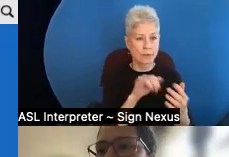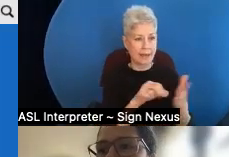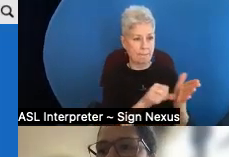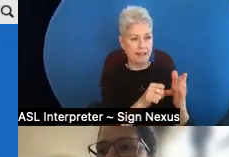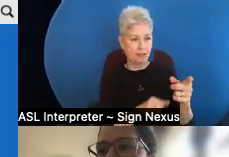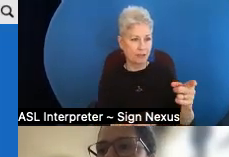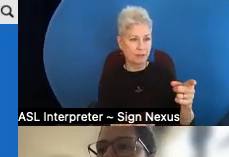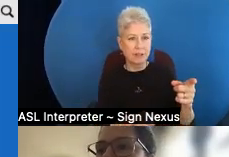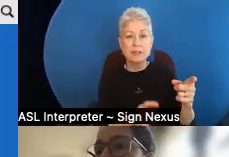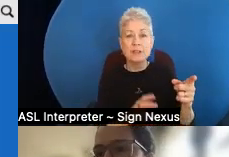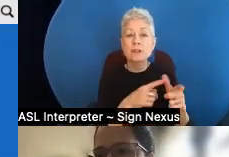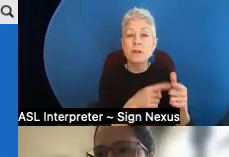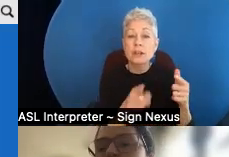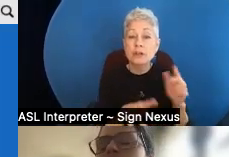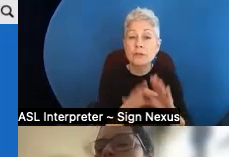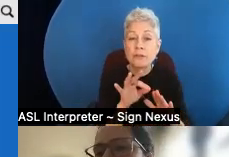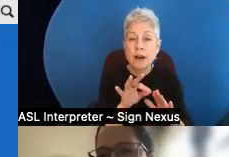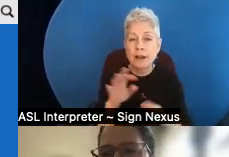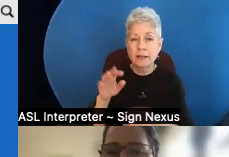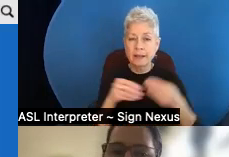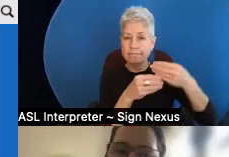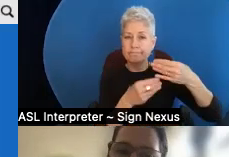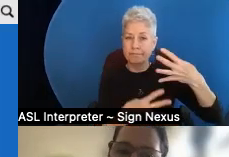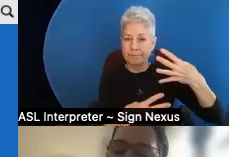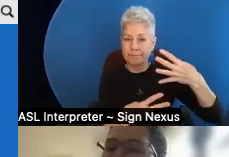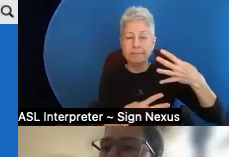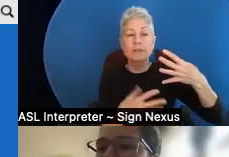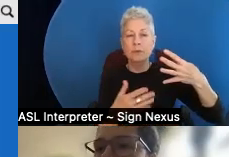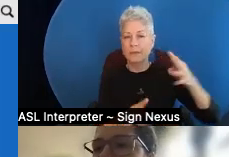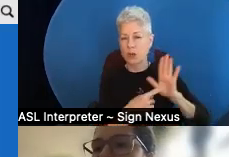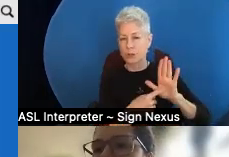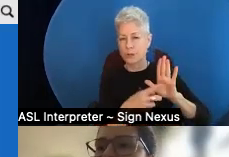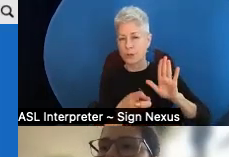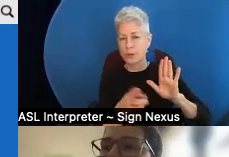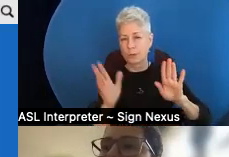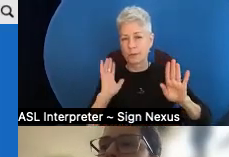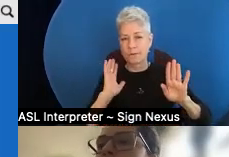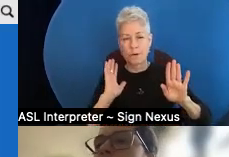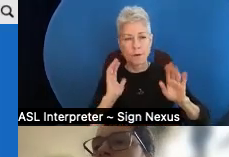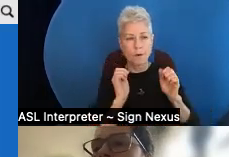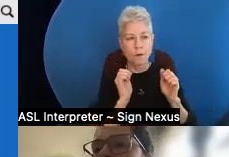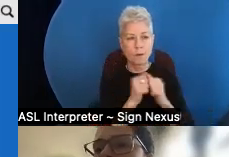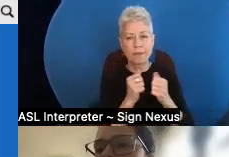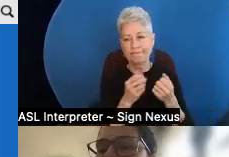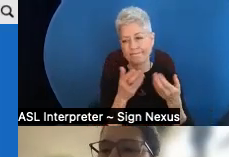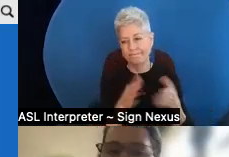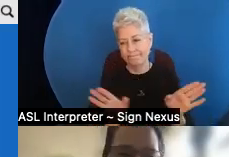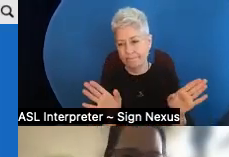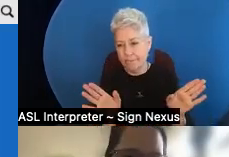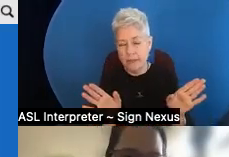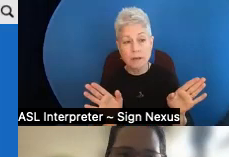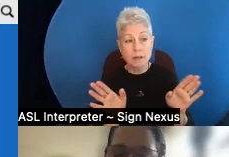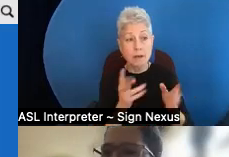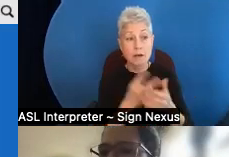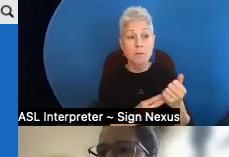And here you will find the menu, which we have already shared earlier with the overview, both